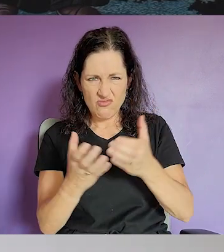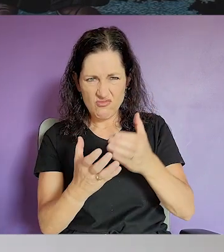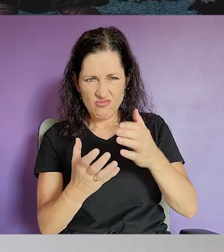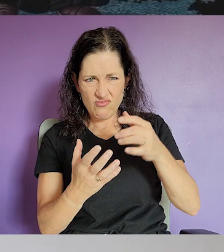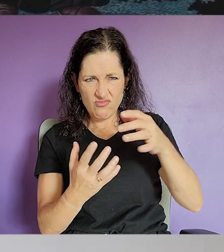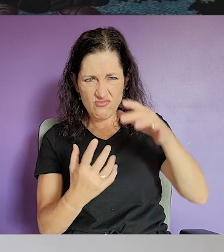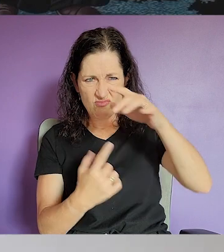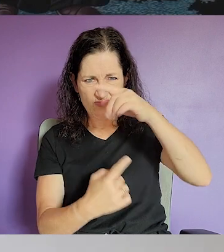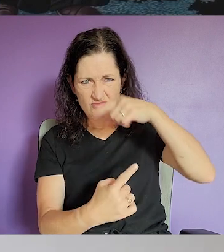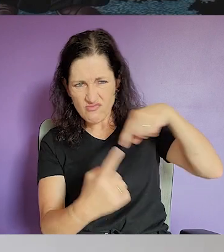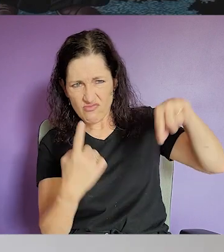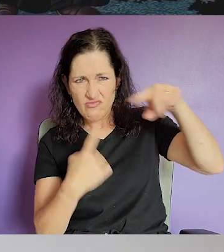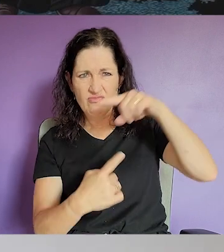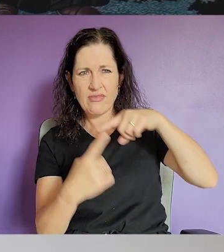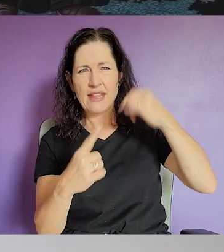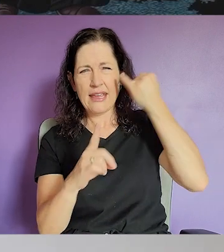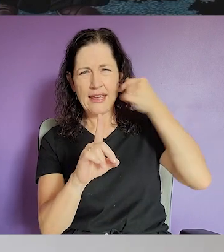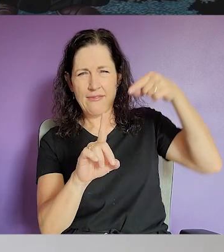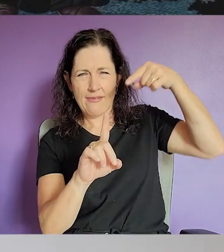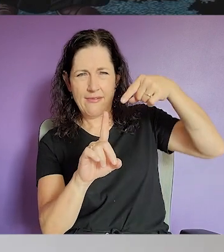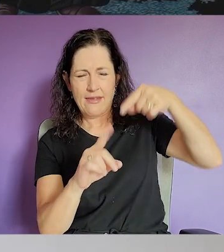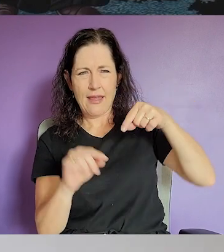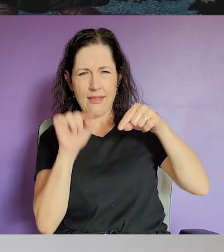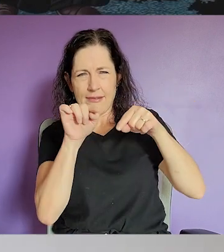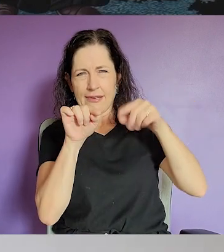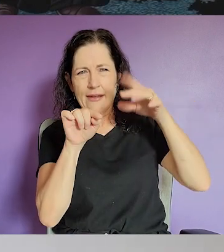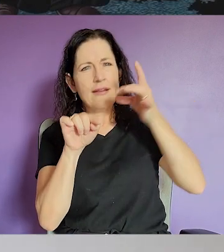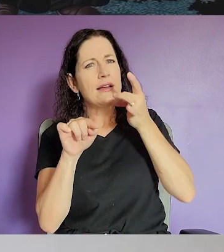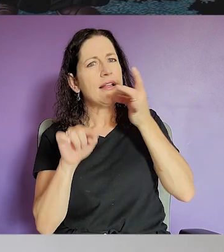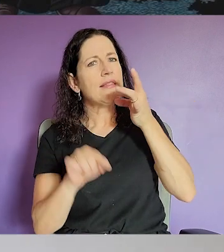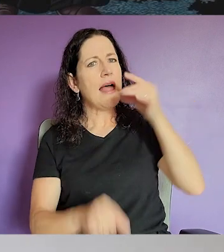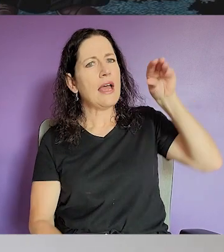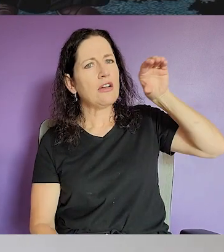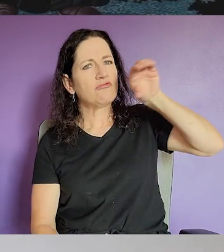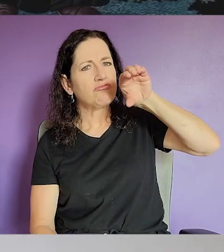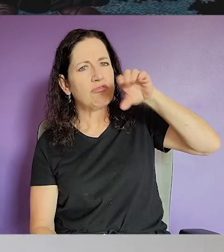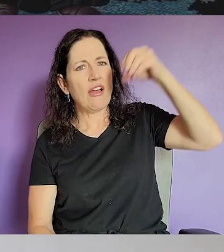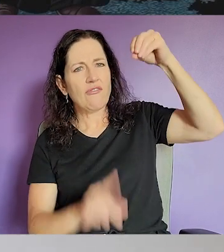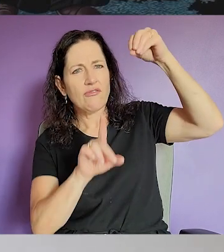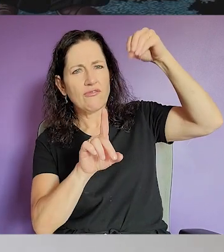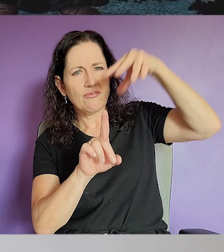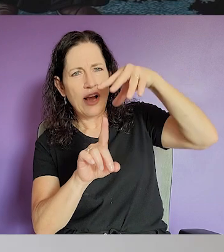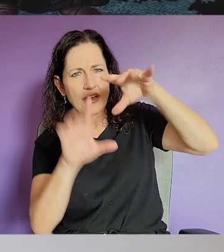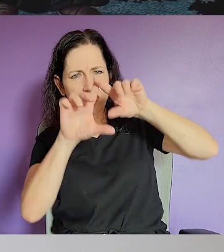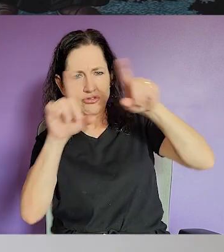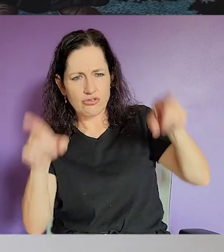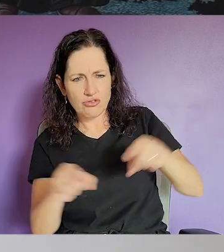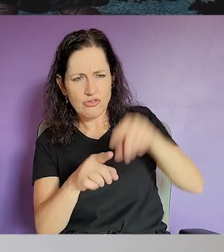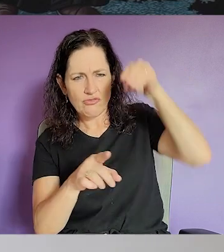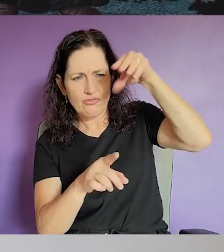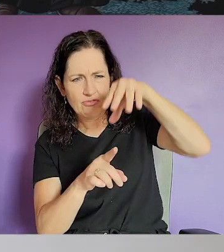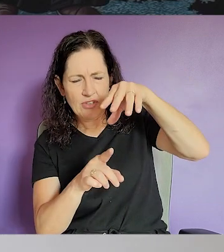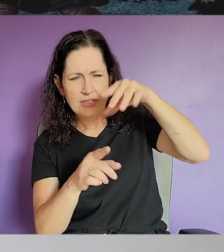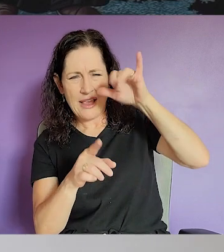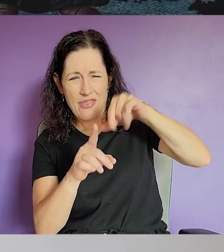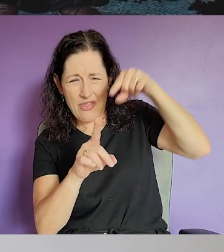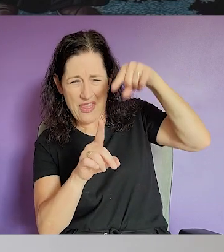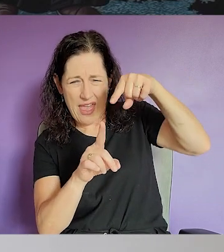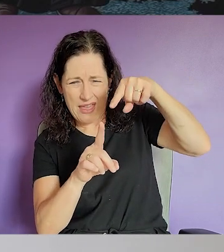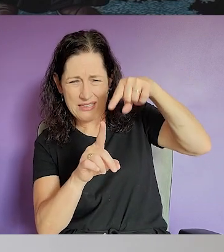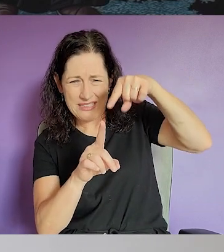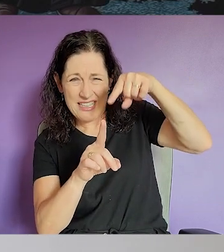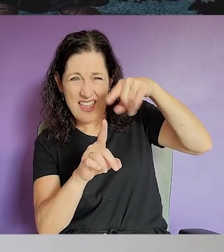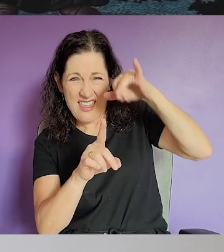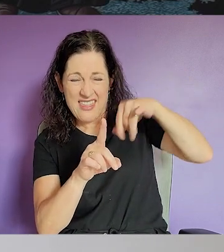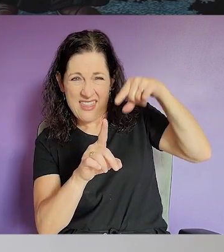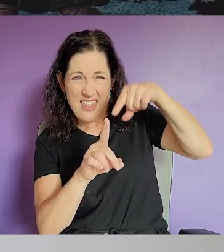flashlight on one particular part of the globe, let's say in the Middle East, along the Mediterranean, right there, and